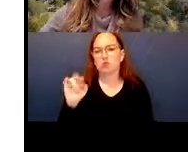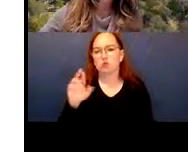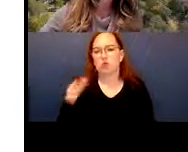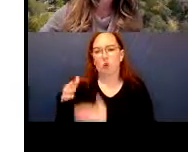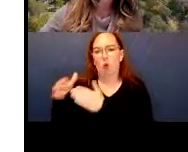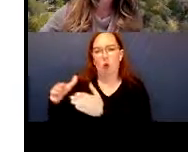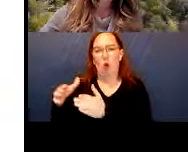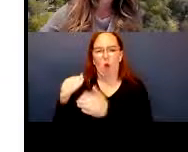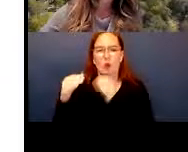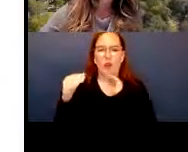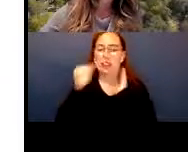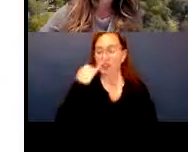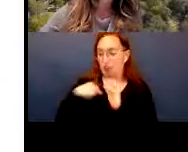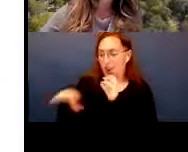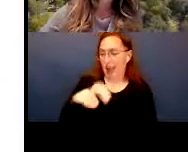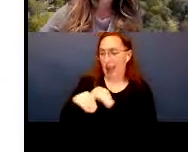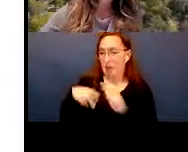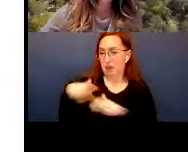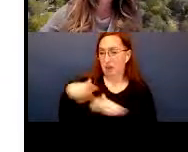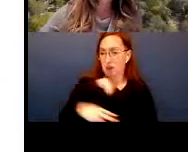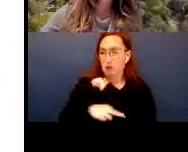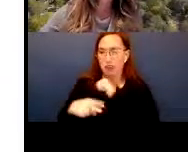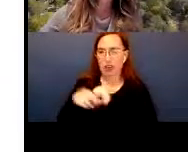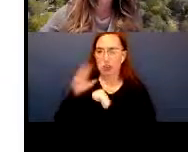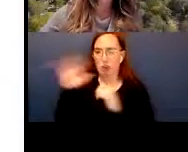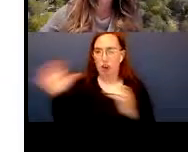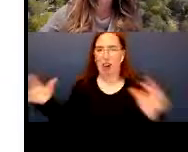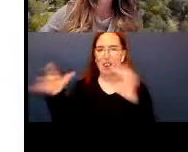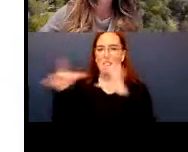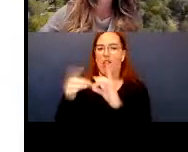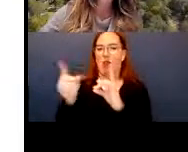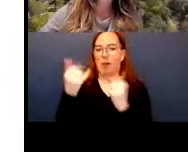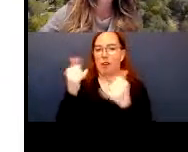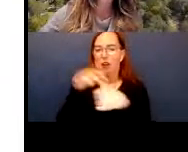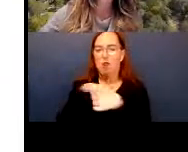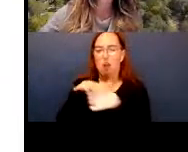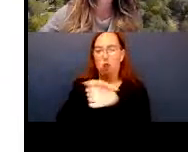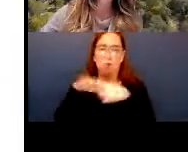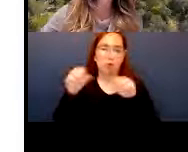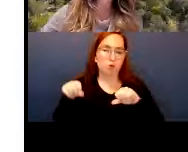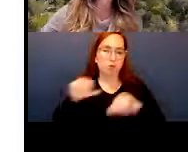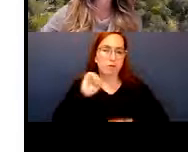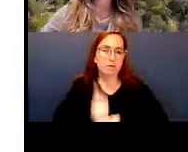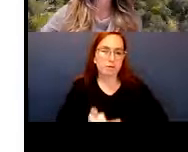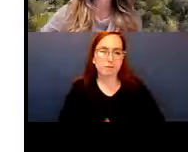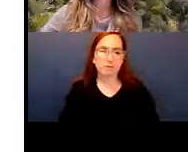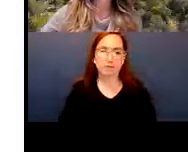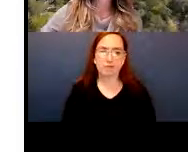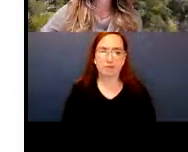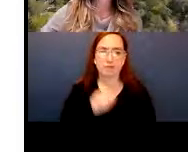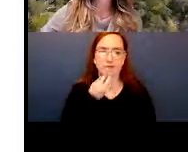that were to be realized, that would end in this side of the park in Zilker, and we could have a playground on that.